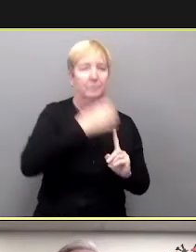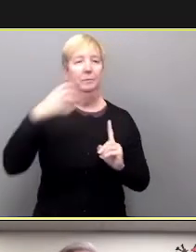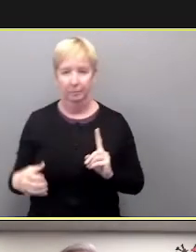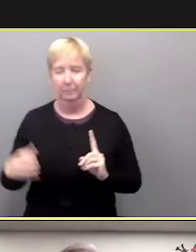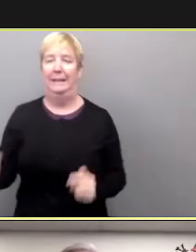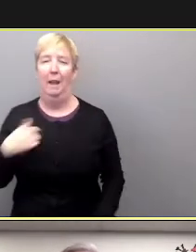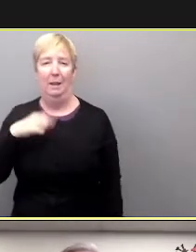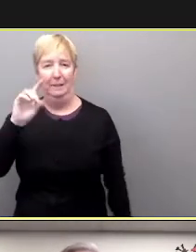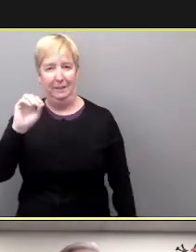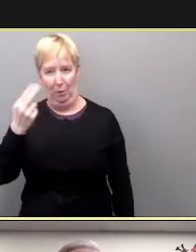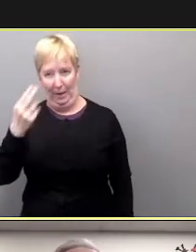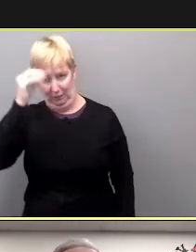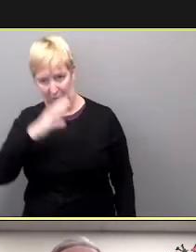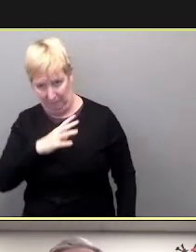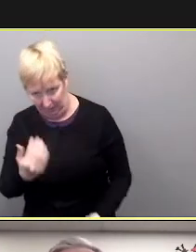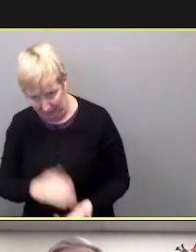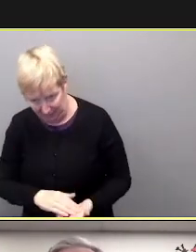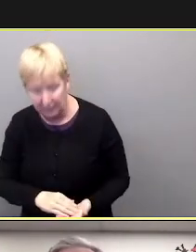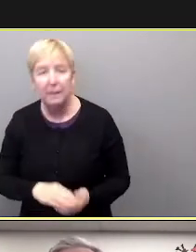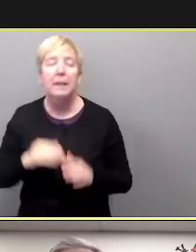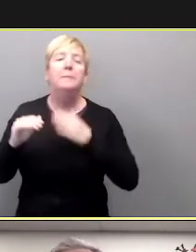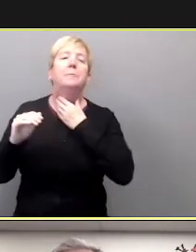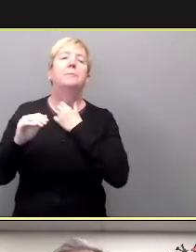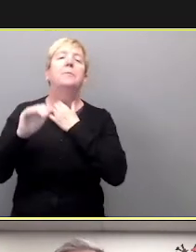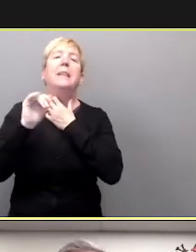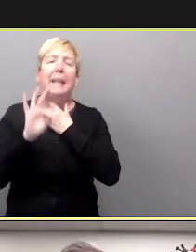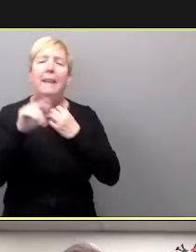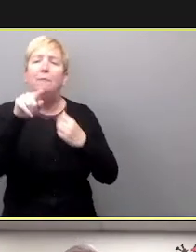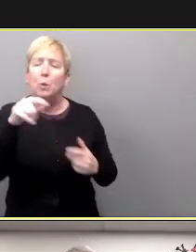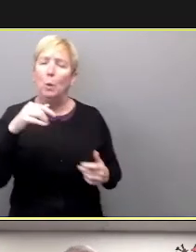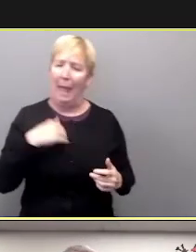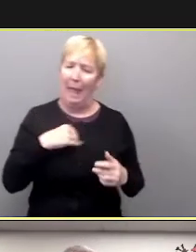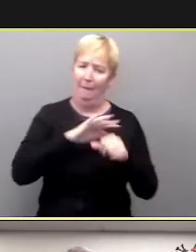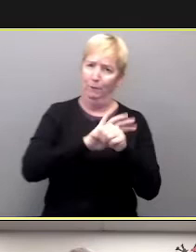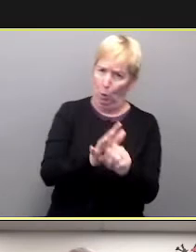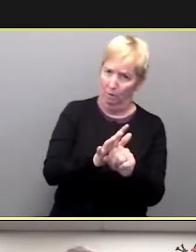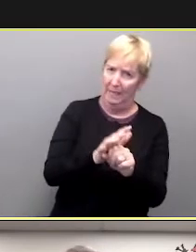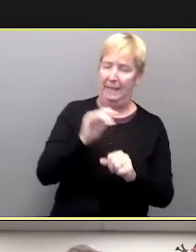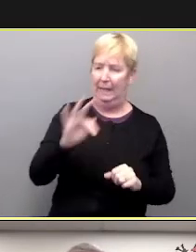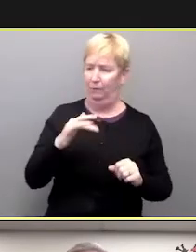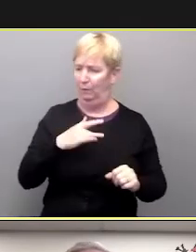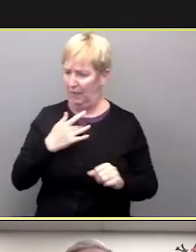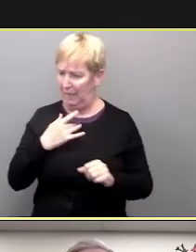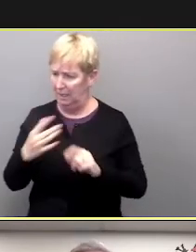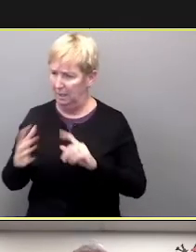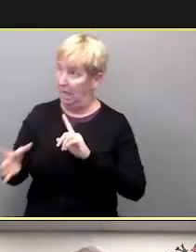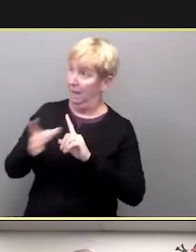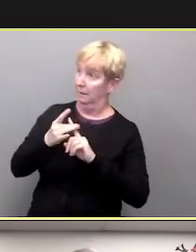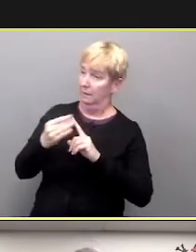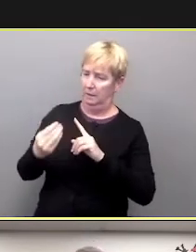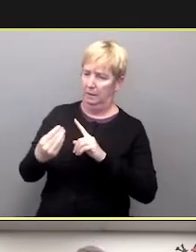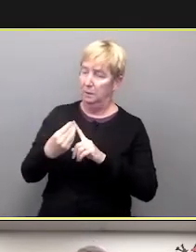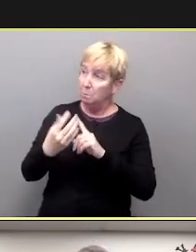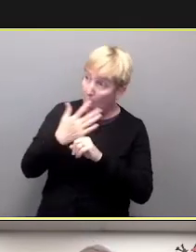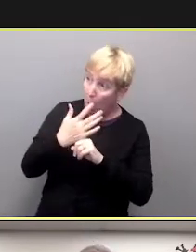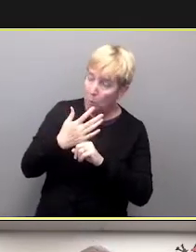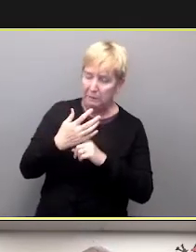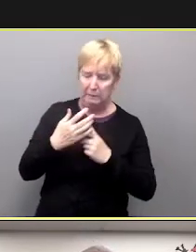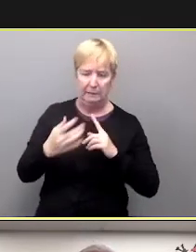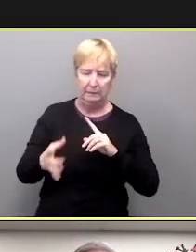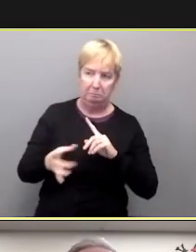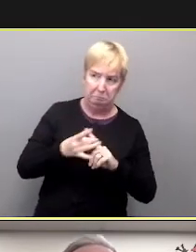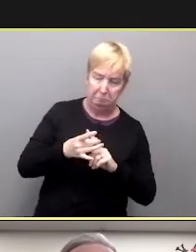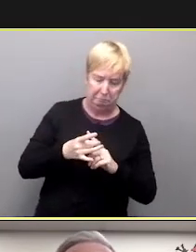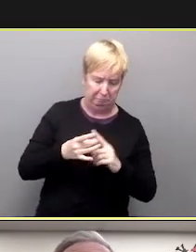booster. If you think you're COVID positive or you think you have symptoms, get tested. If you've been exposed to someone